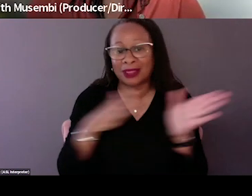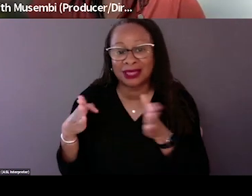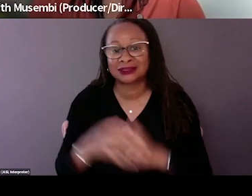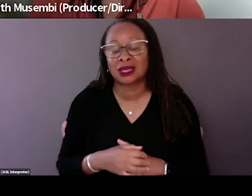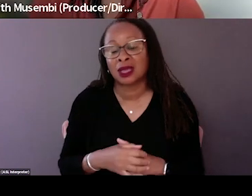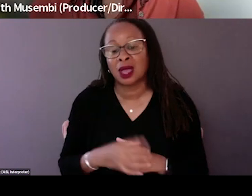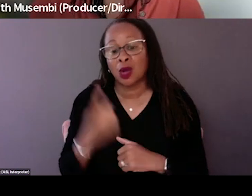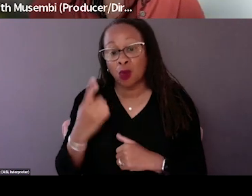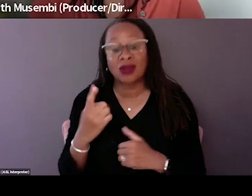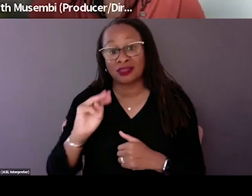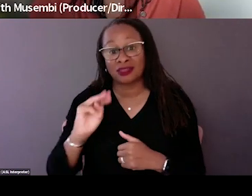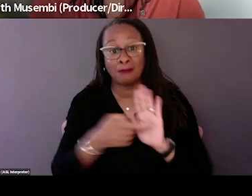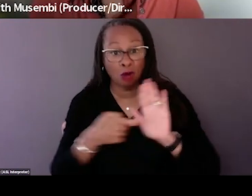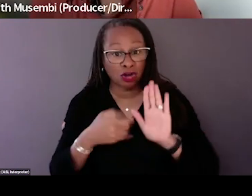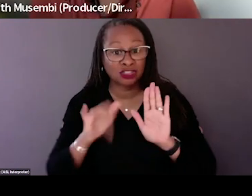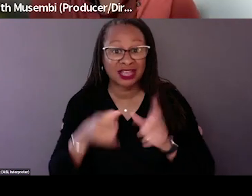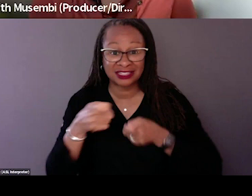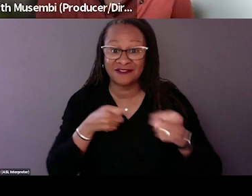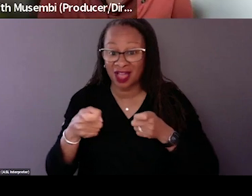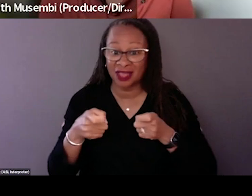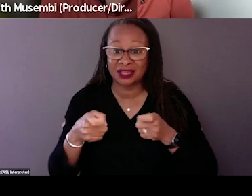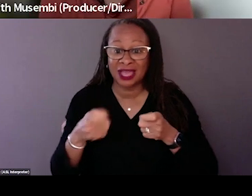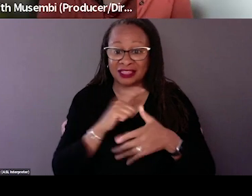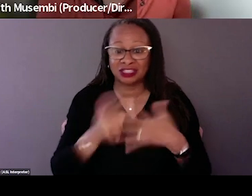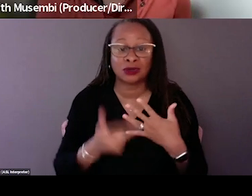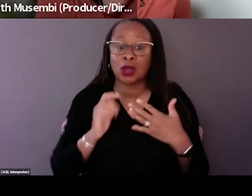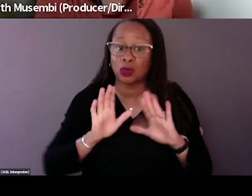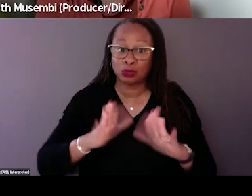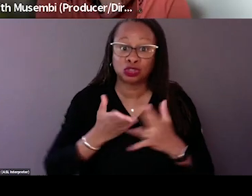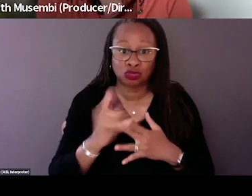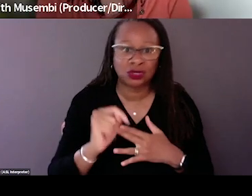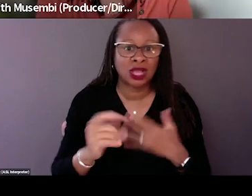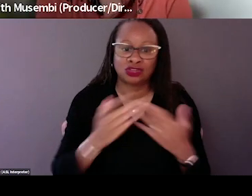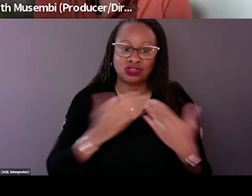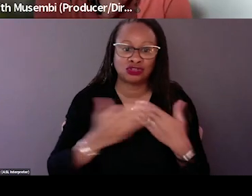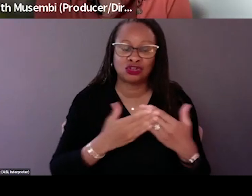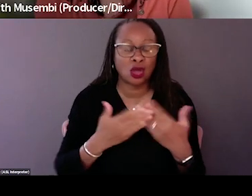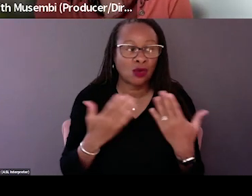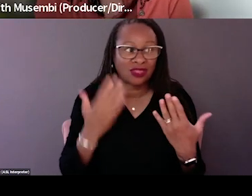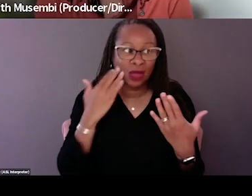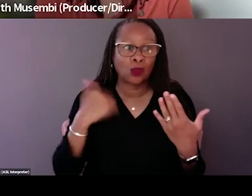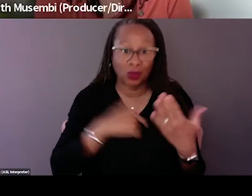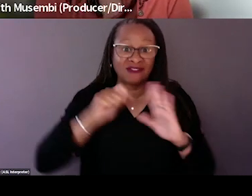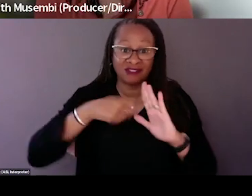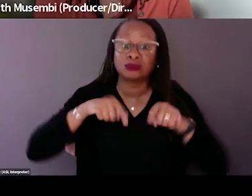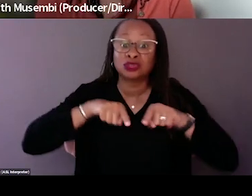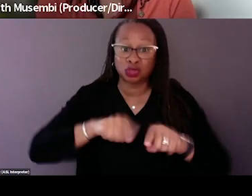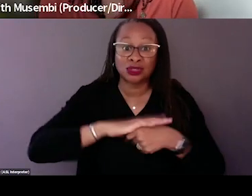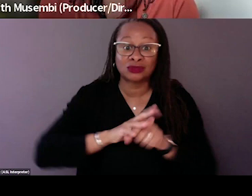that defines the series, because we pushed right through it. You wouldn't even know that we filmed this during the pandemic because we didn't let that stop